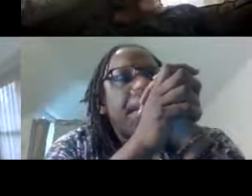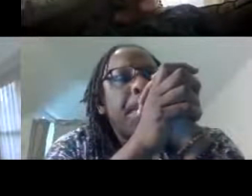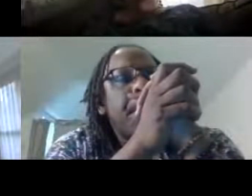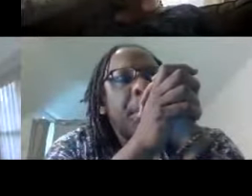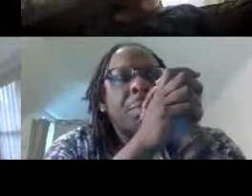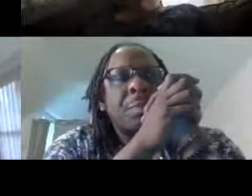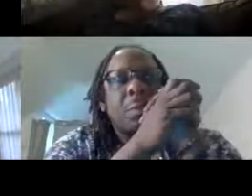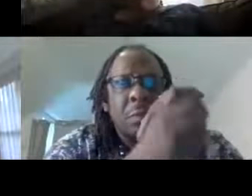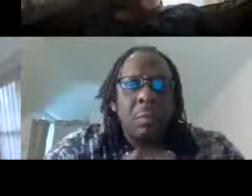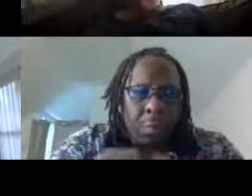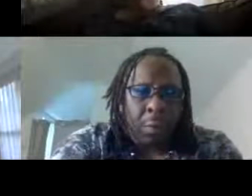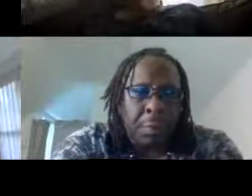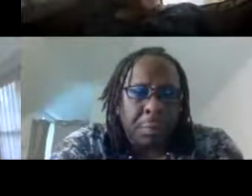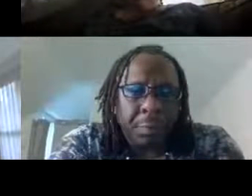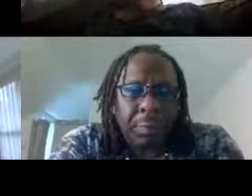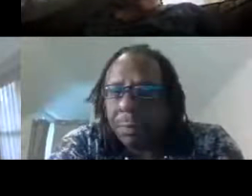right?